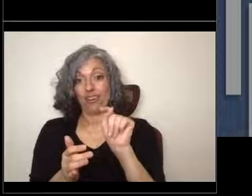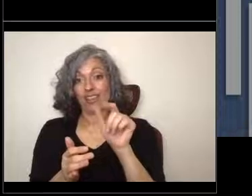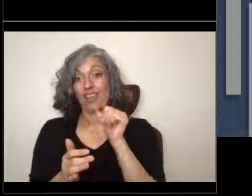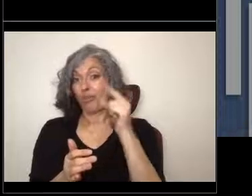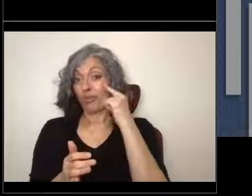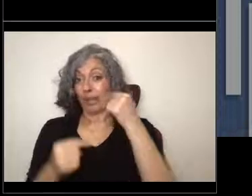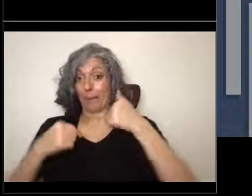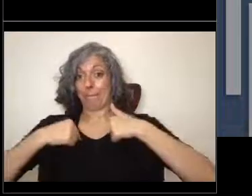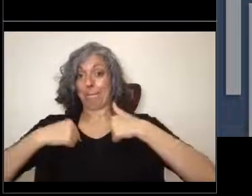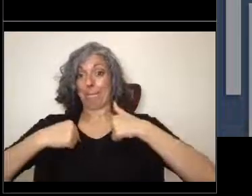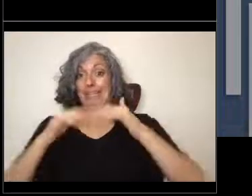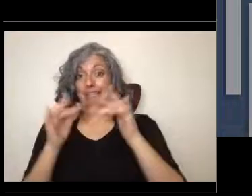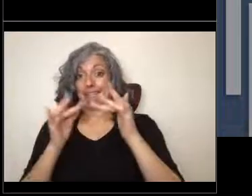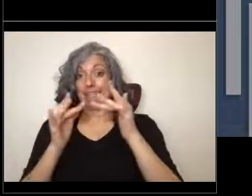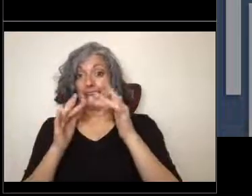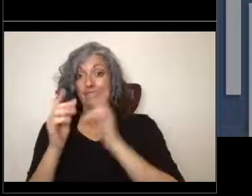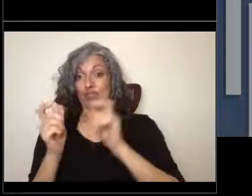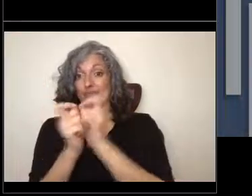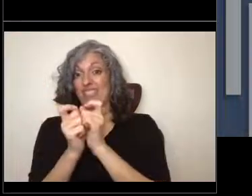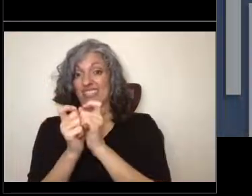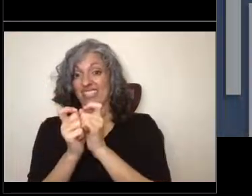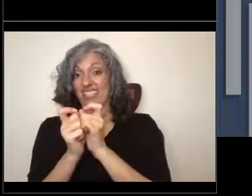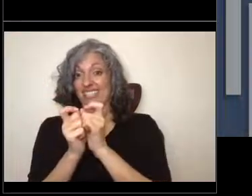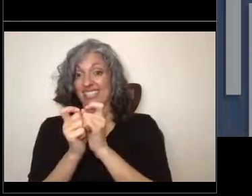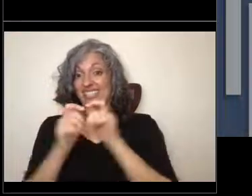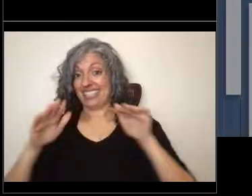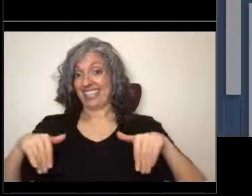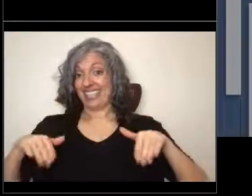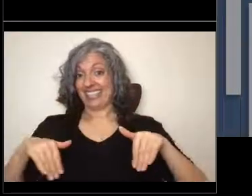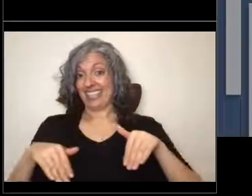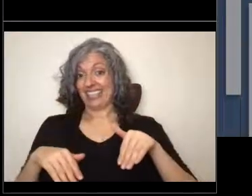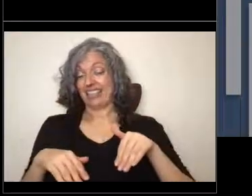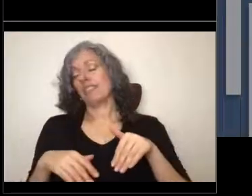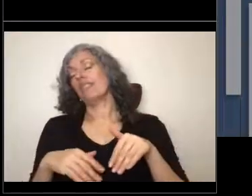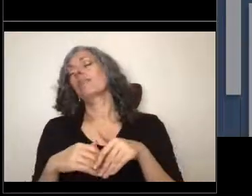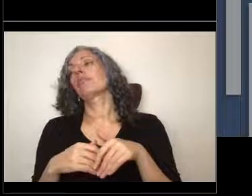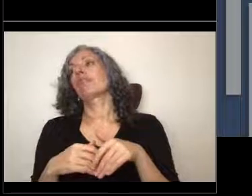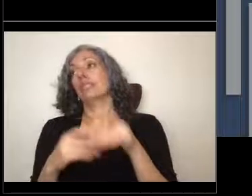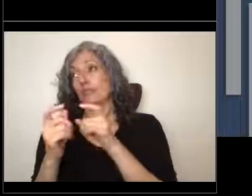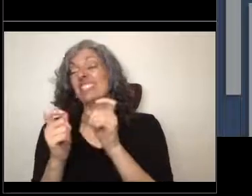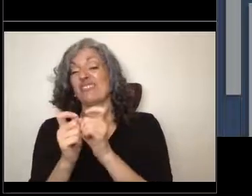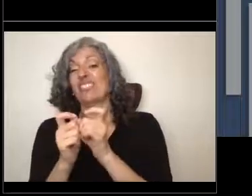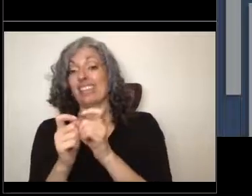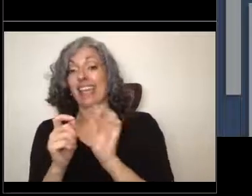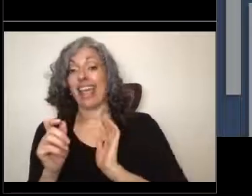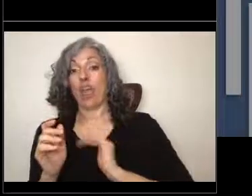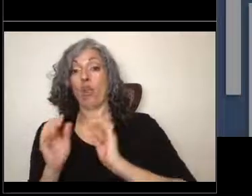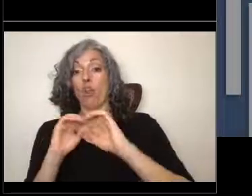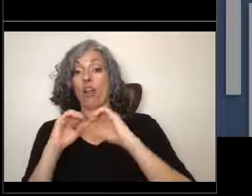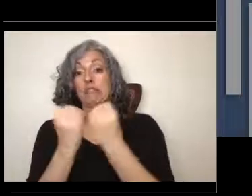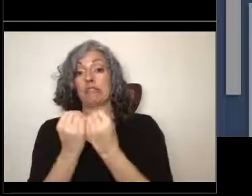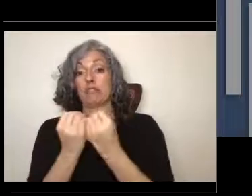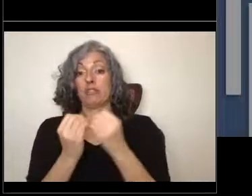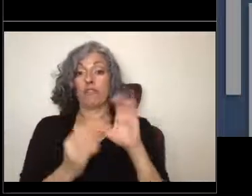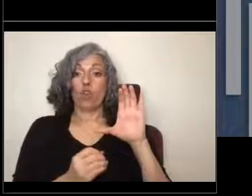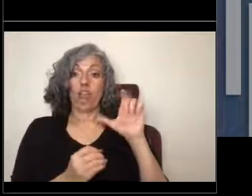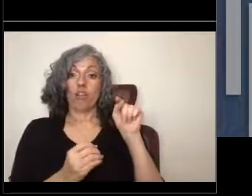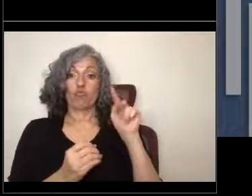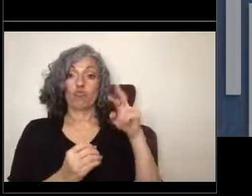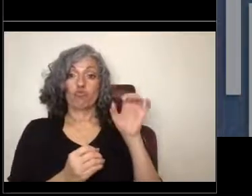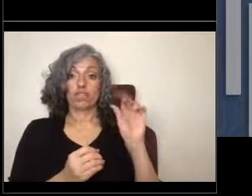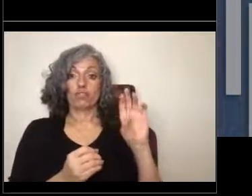about specifically about it. Our organization has specifically about an outreach. Our